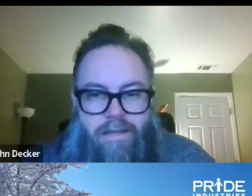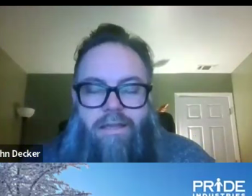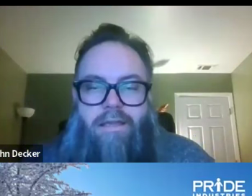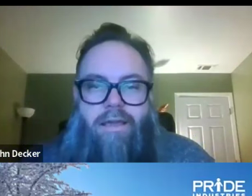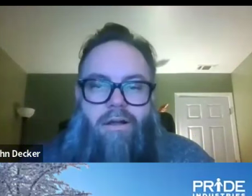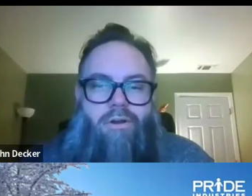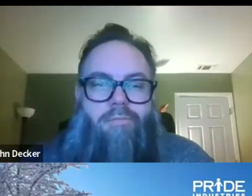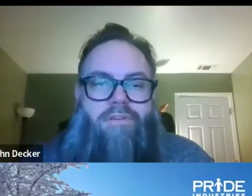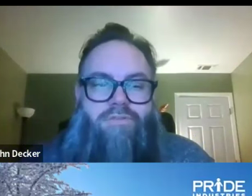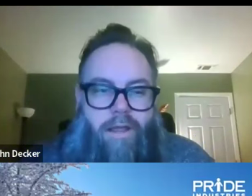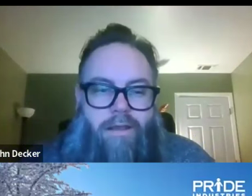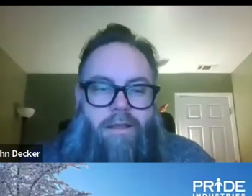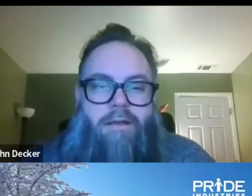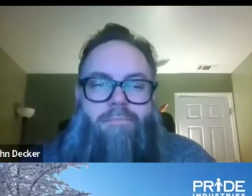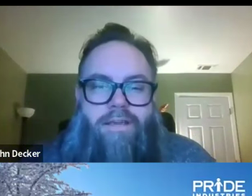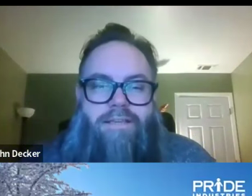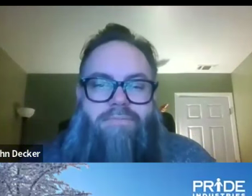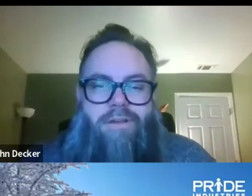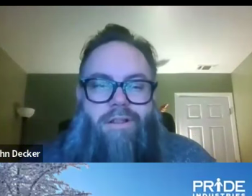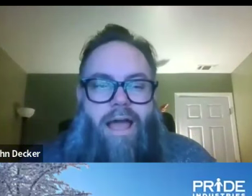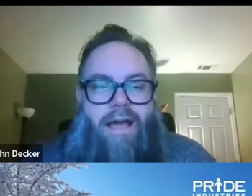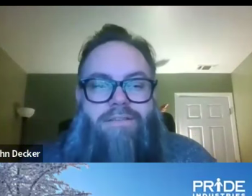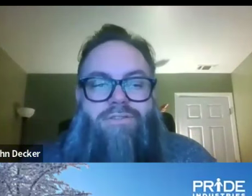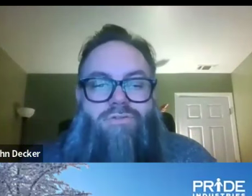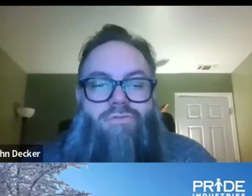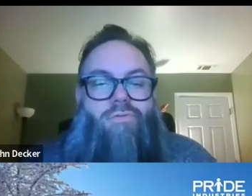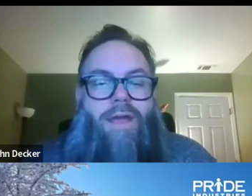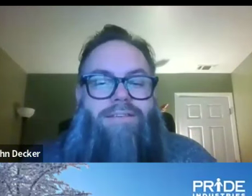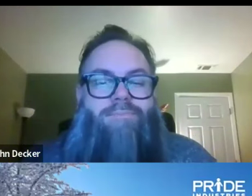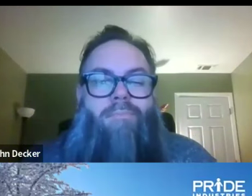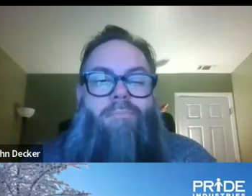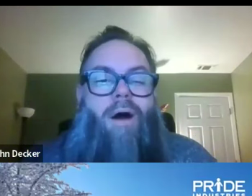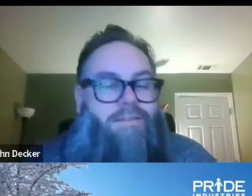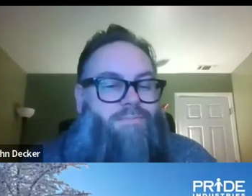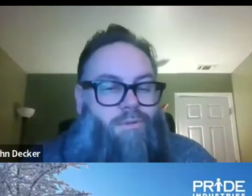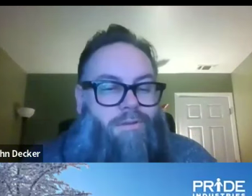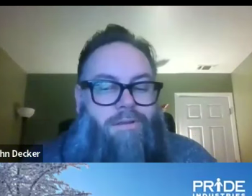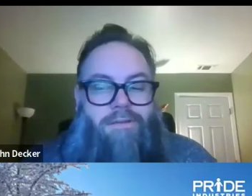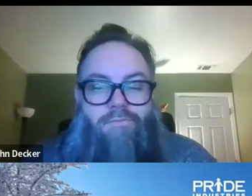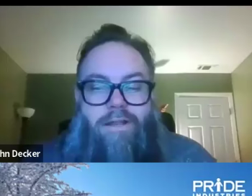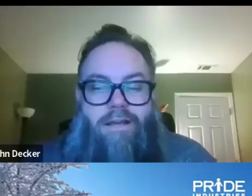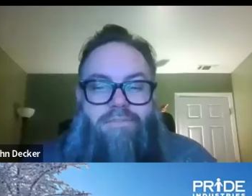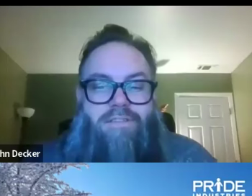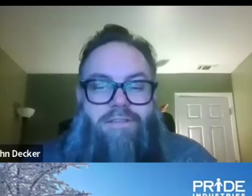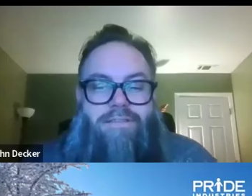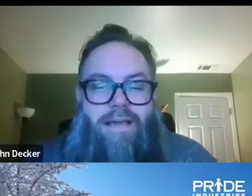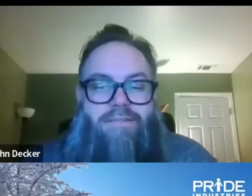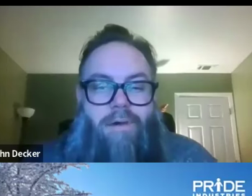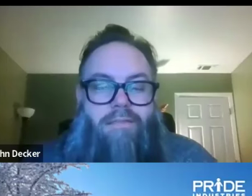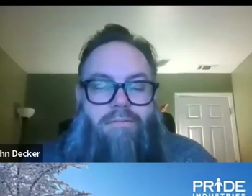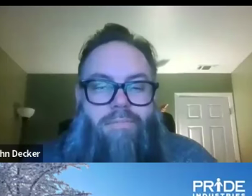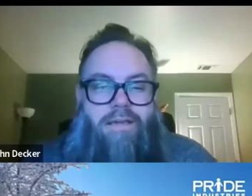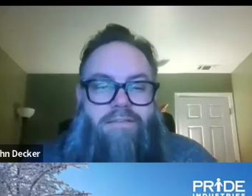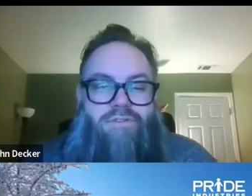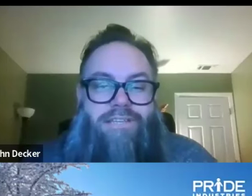vendors that had a Held Harmless rate, please bill as soon as possible when it comes to this